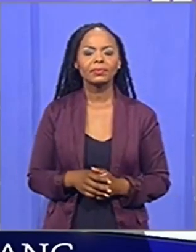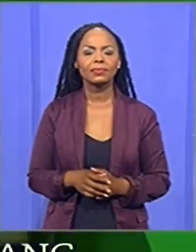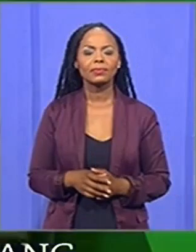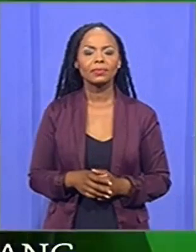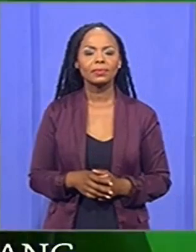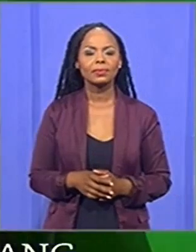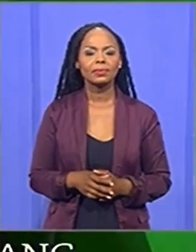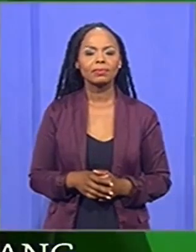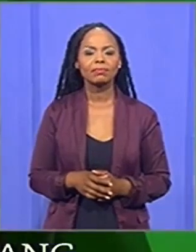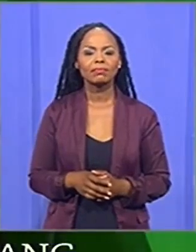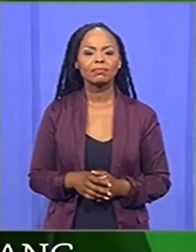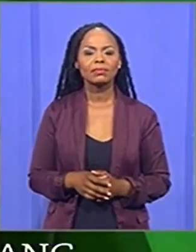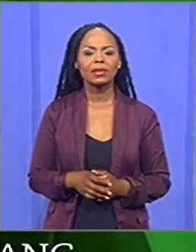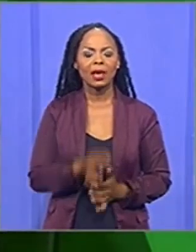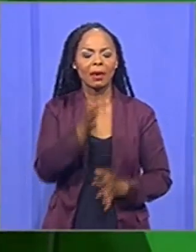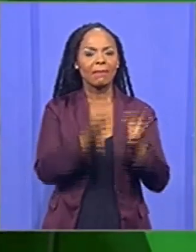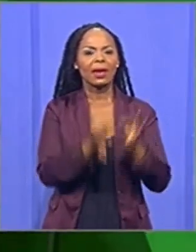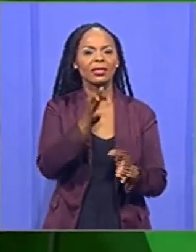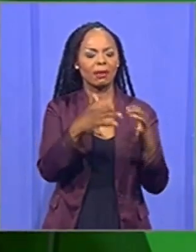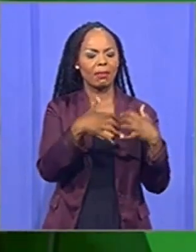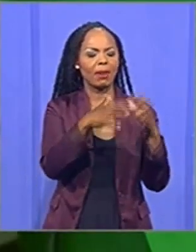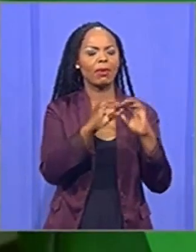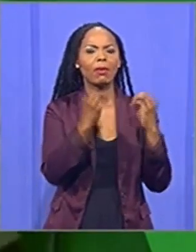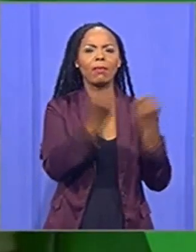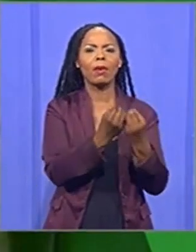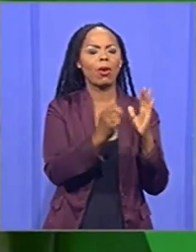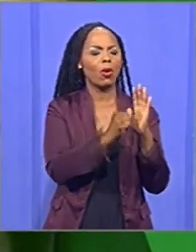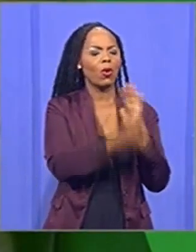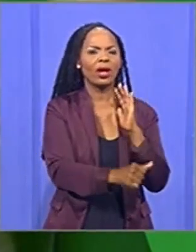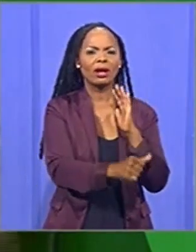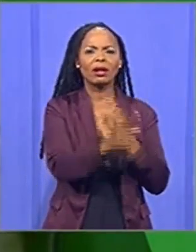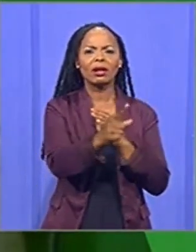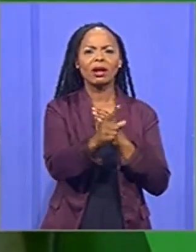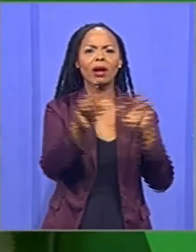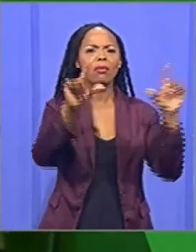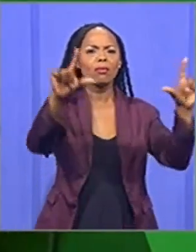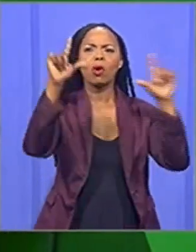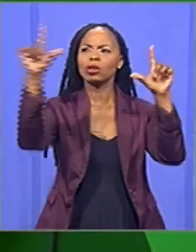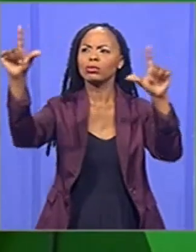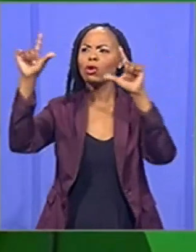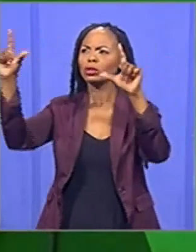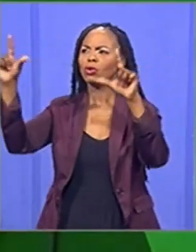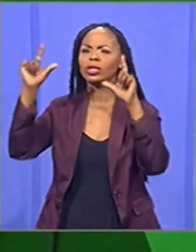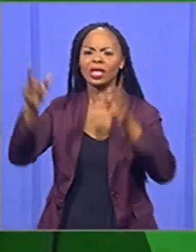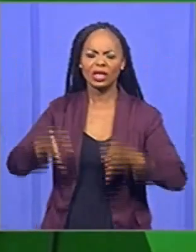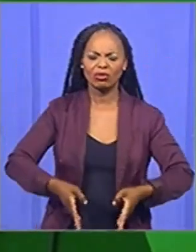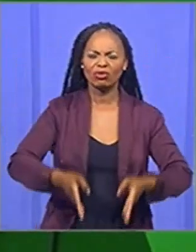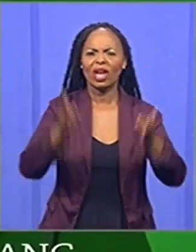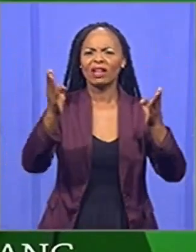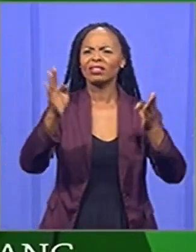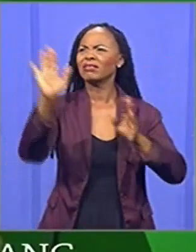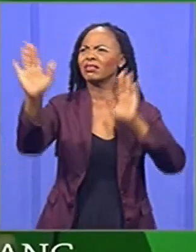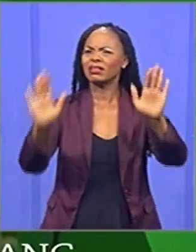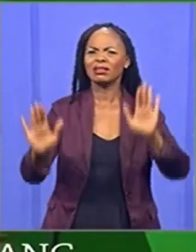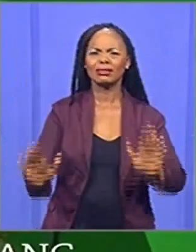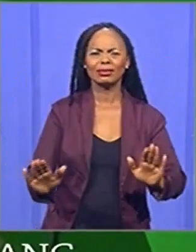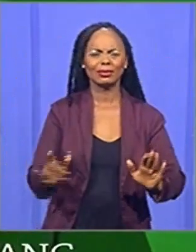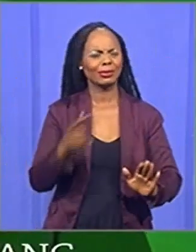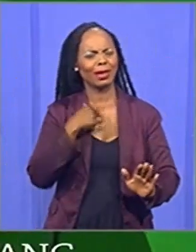To form a political party within a week, una need poster every street. o ipotsa gore motho o e kry-ile kae